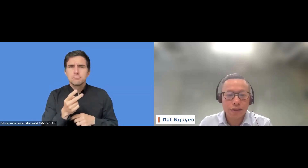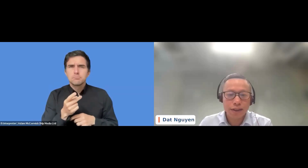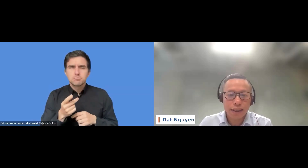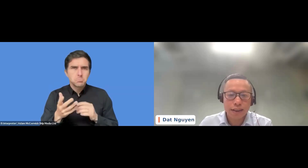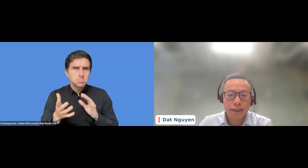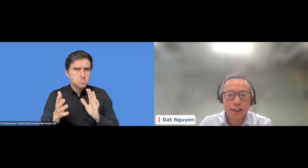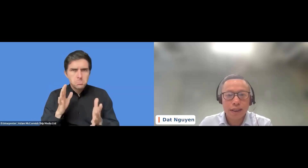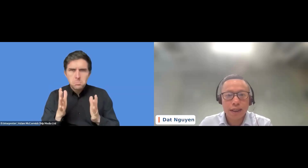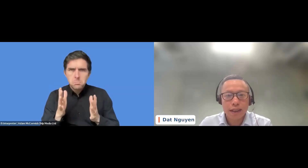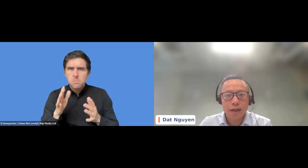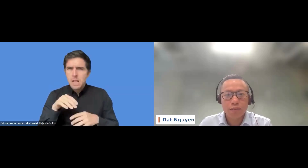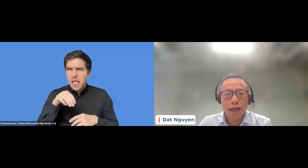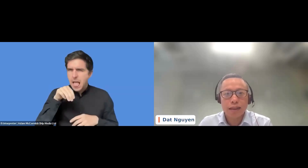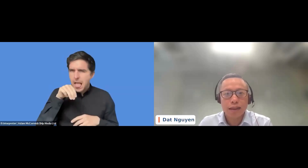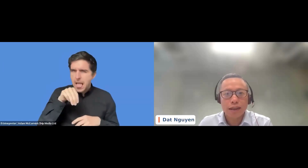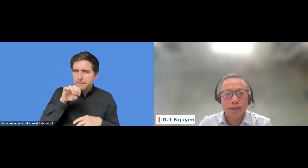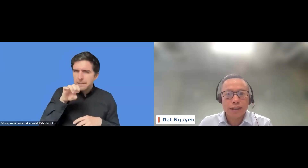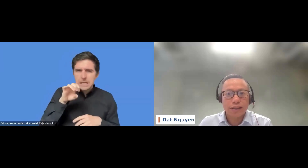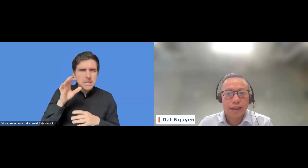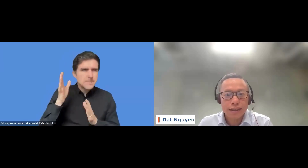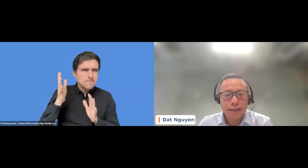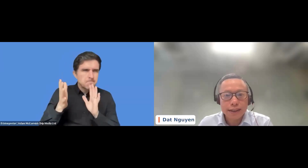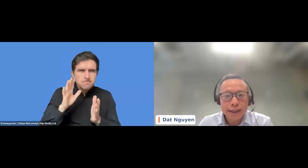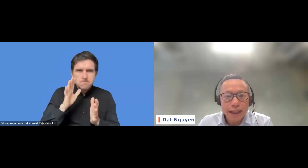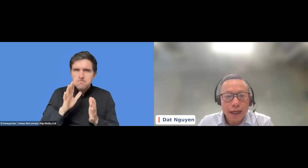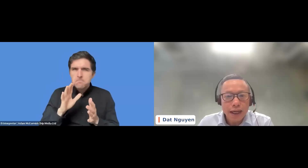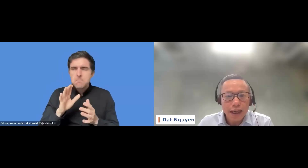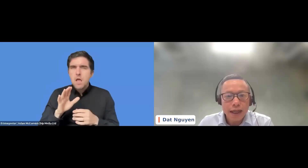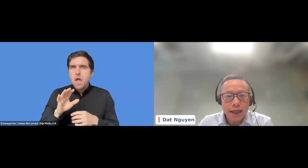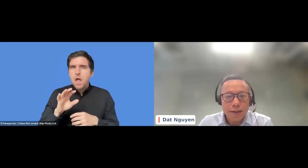have addressed? I think it looked like addressed, right?